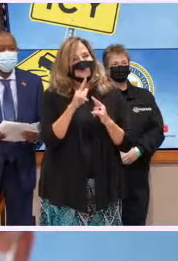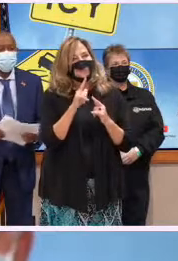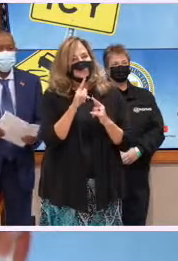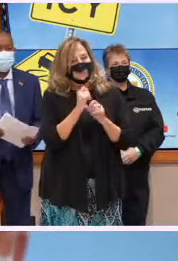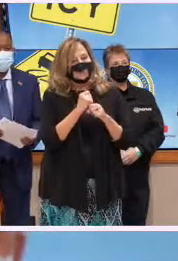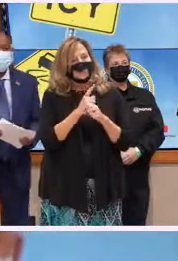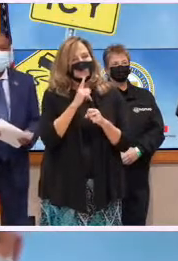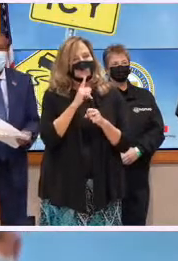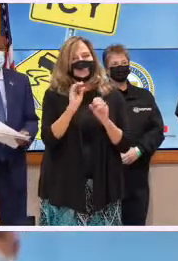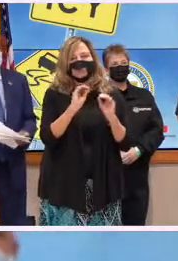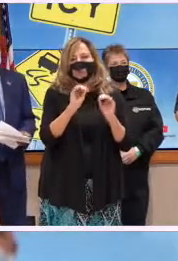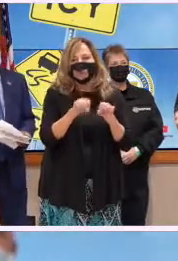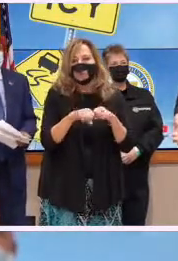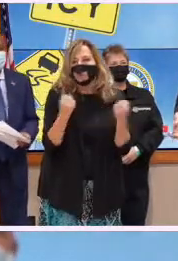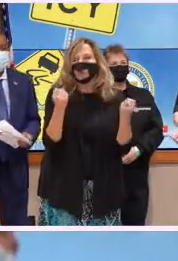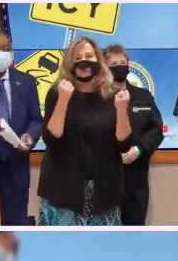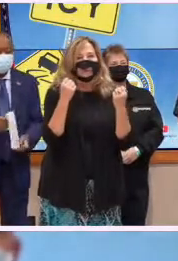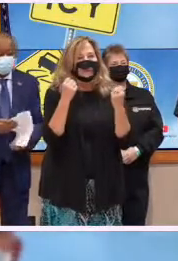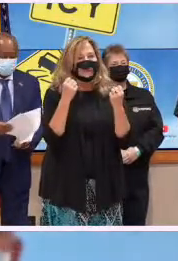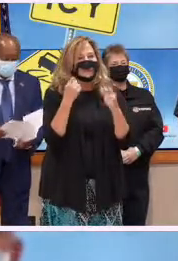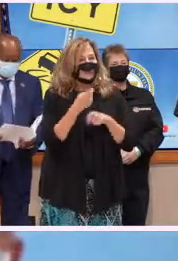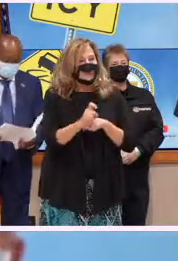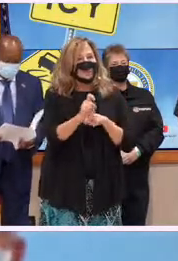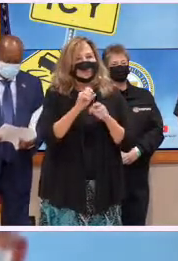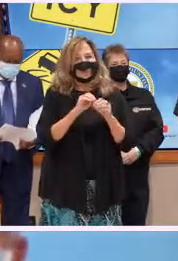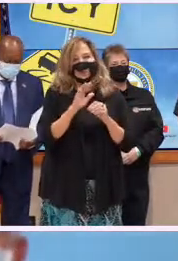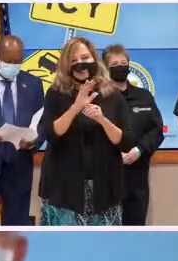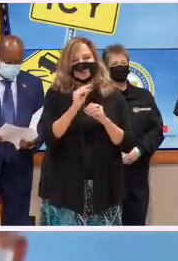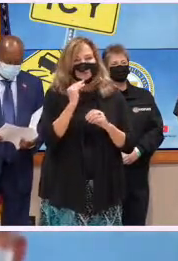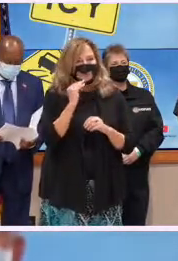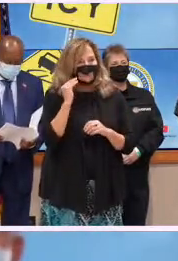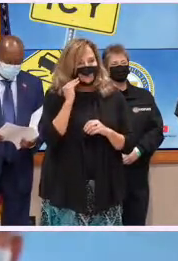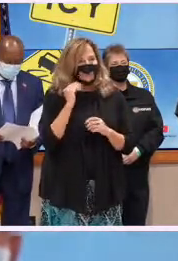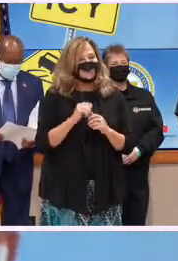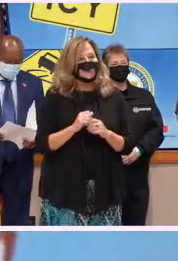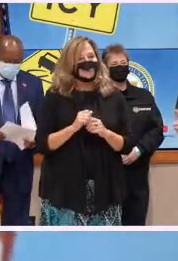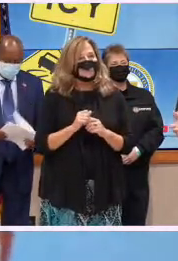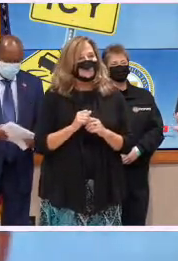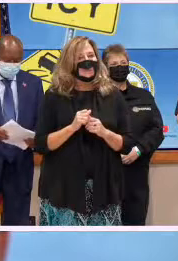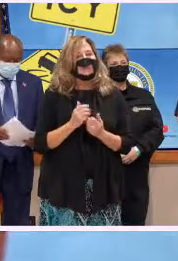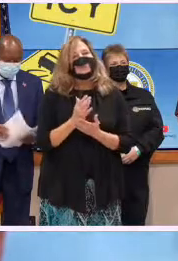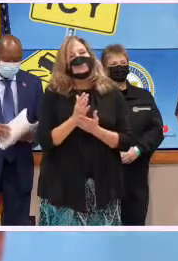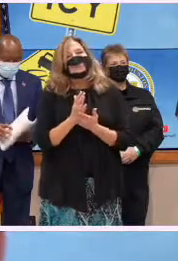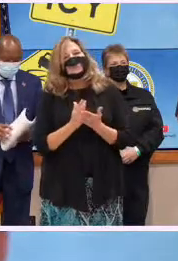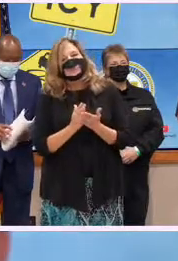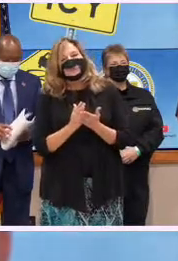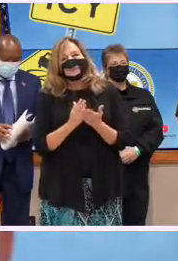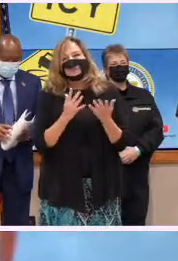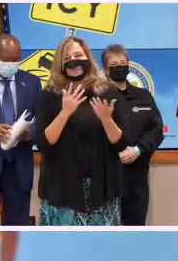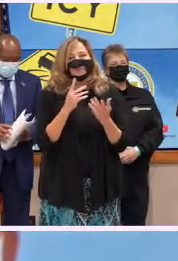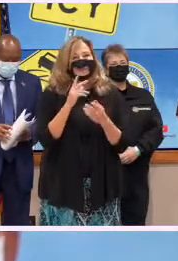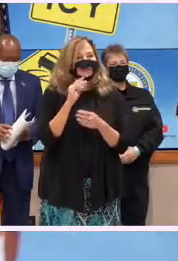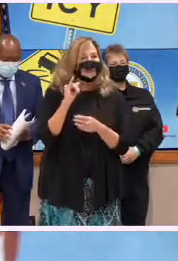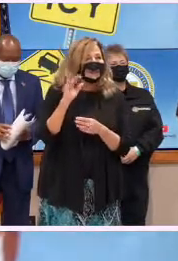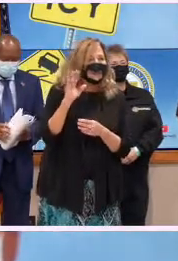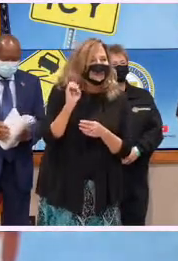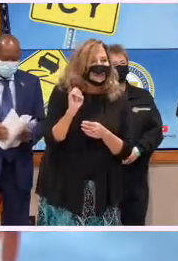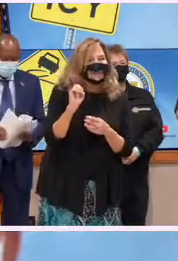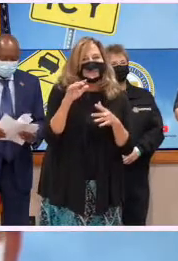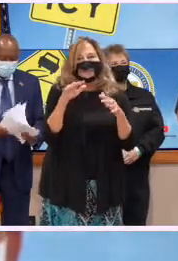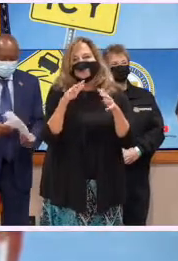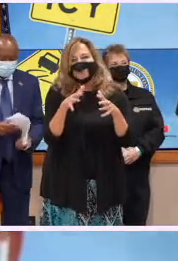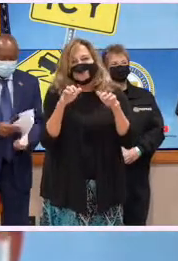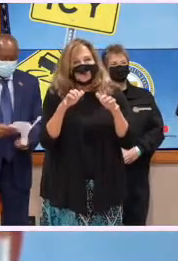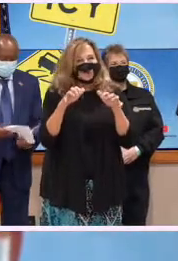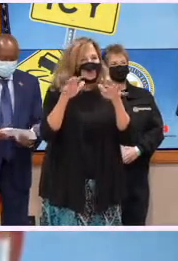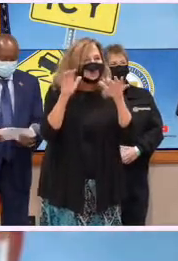can. As far as the winter precipitation goes, we do expect winter precipitation in some form. It could be freezing rain, it could be sleet,